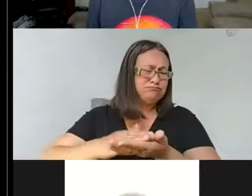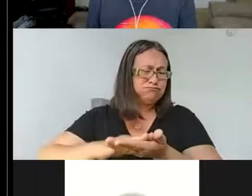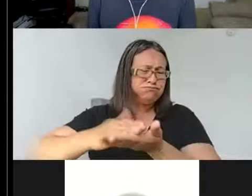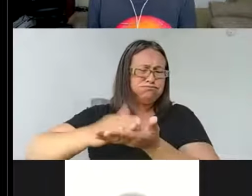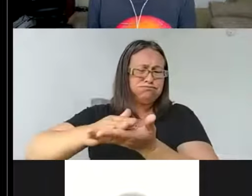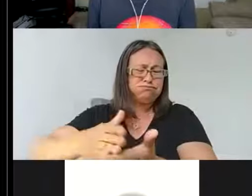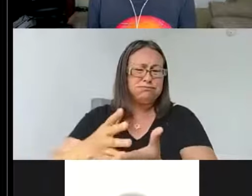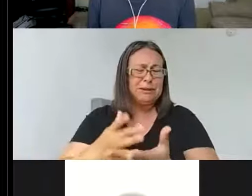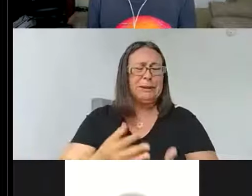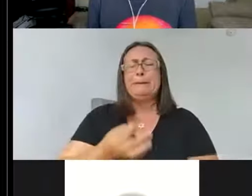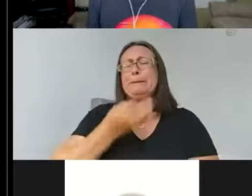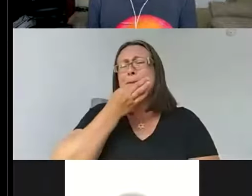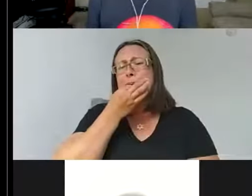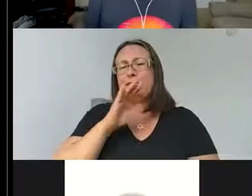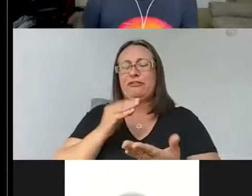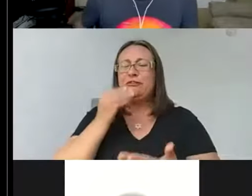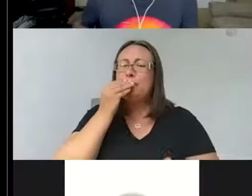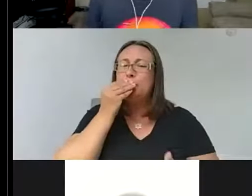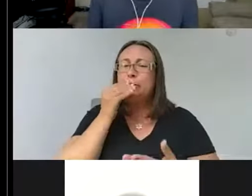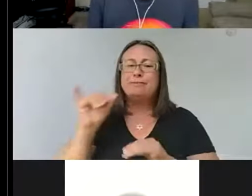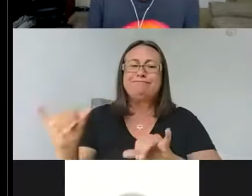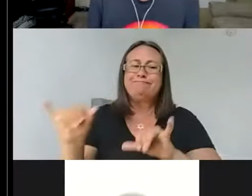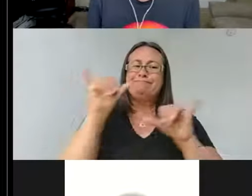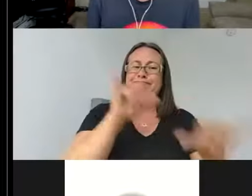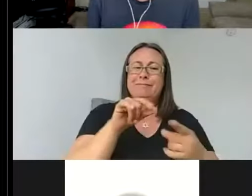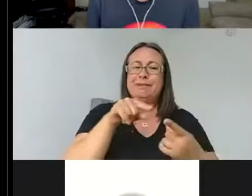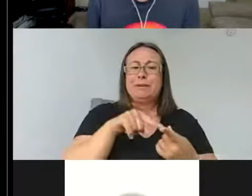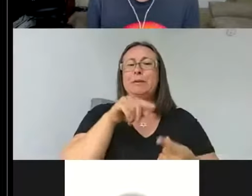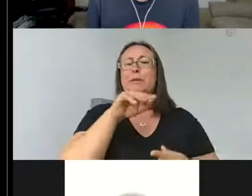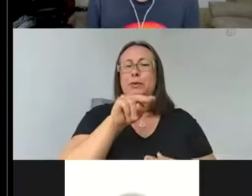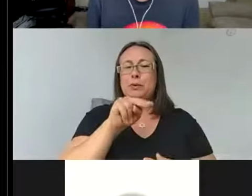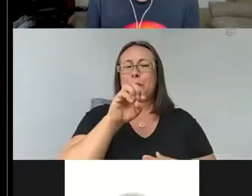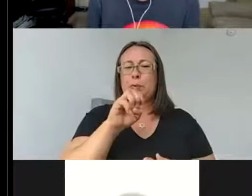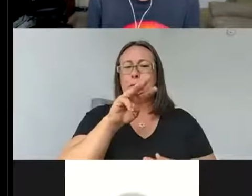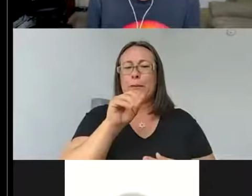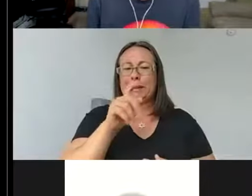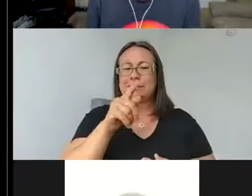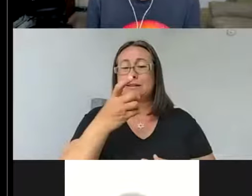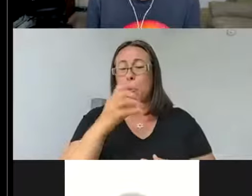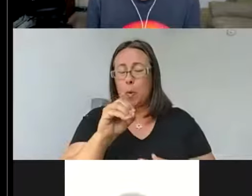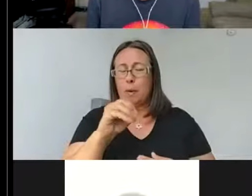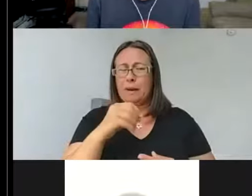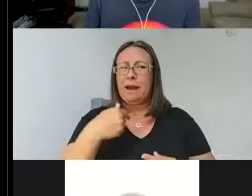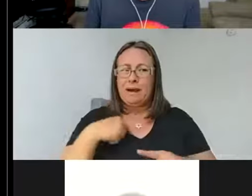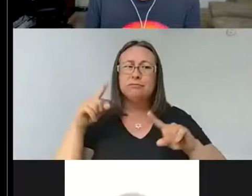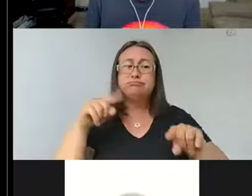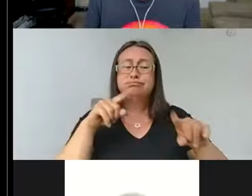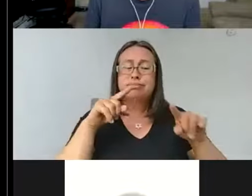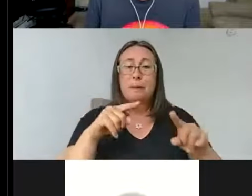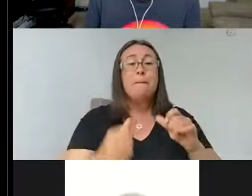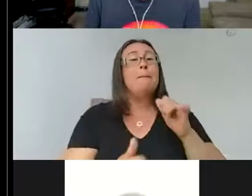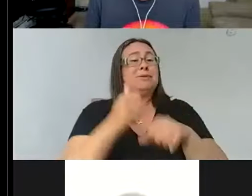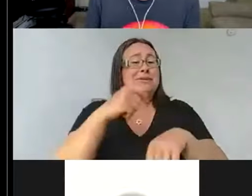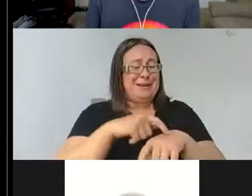people do in New Mexico. So I go back there as often as I can, mostly just to eat. I grew up in a kind